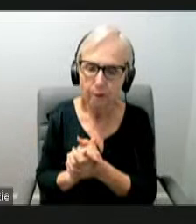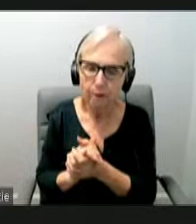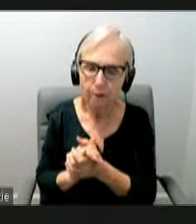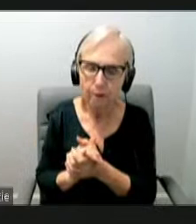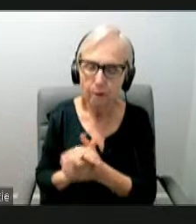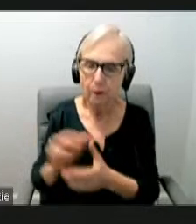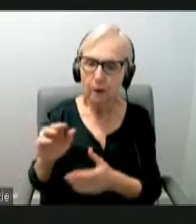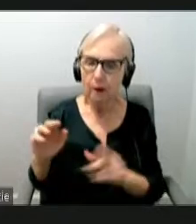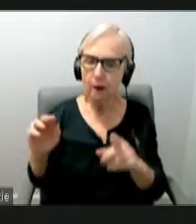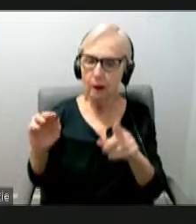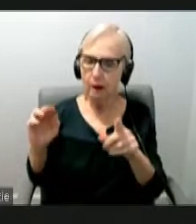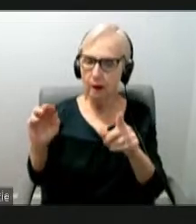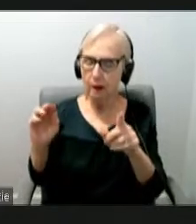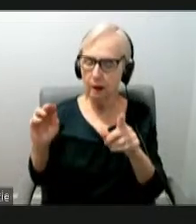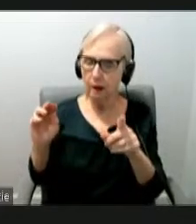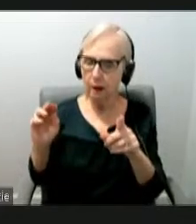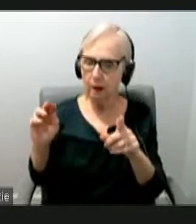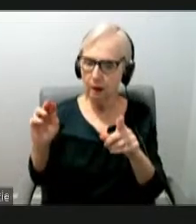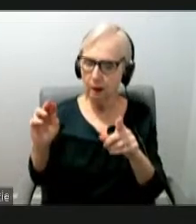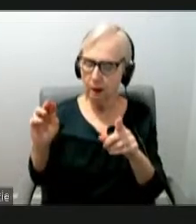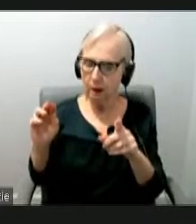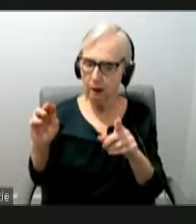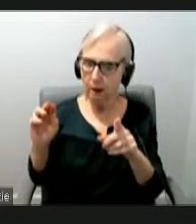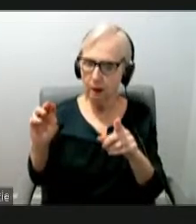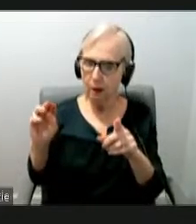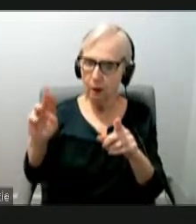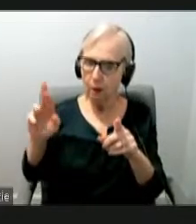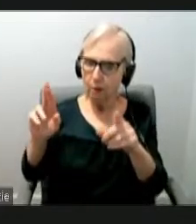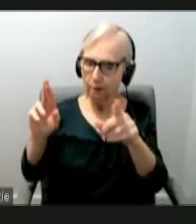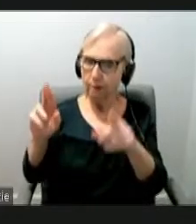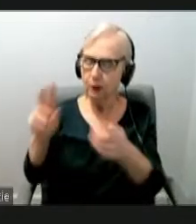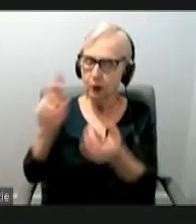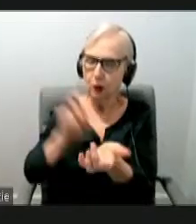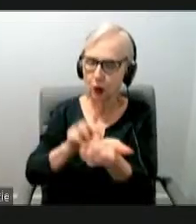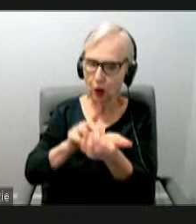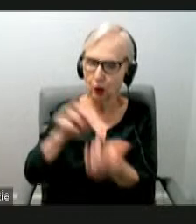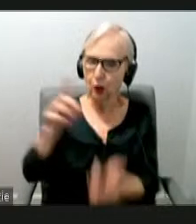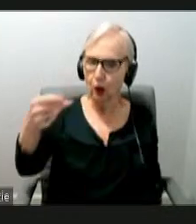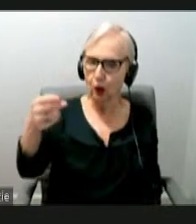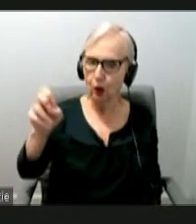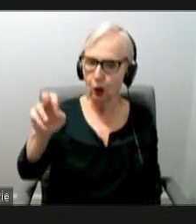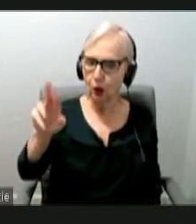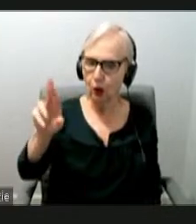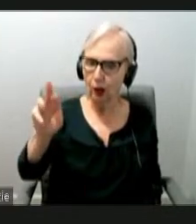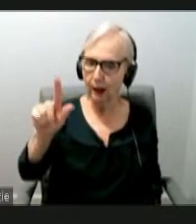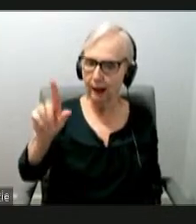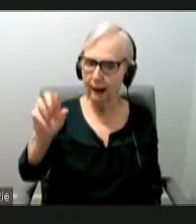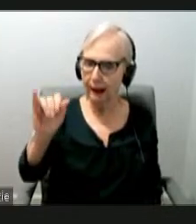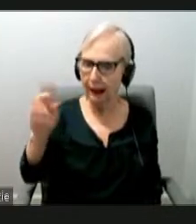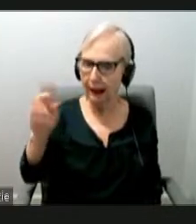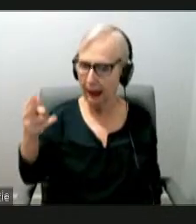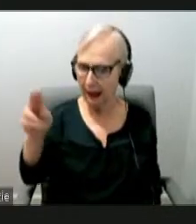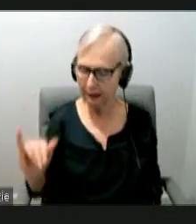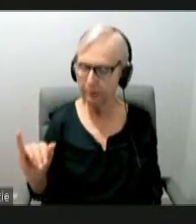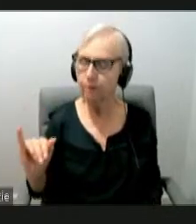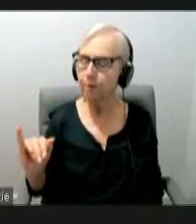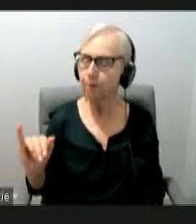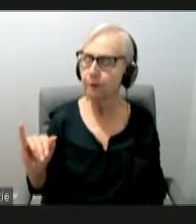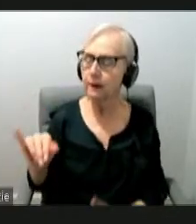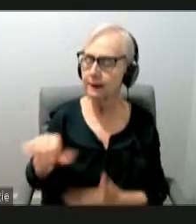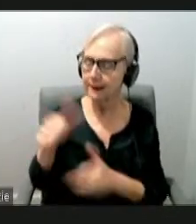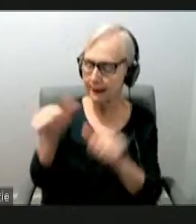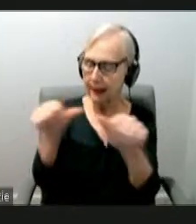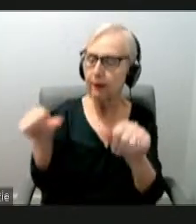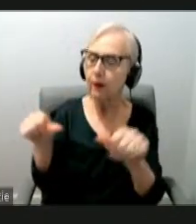Rachel, you want to take that one? Sure, I can start if you want to add in then, Scott. Perfect. So again, this is another